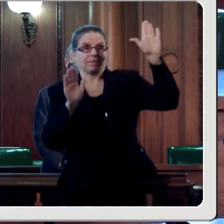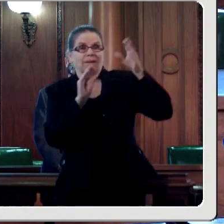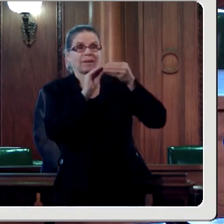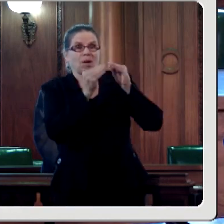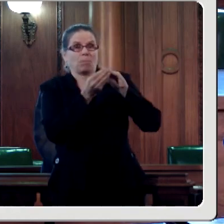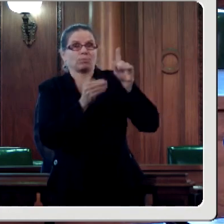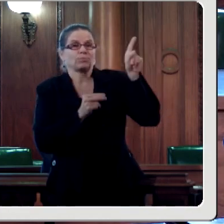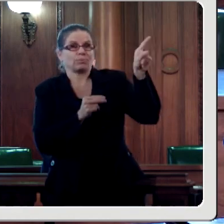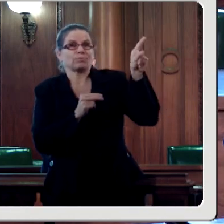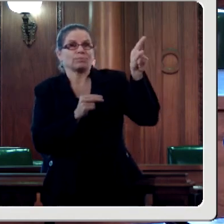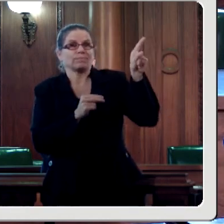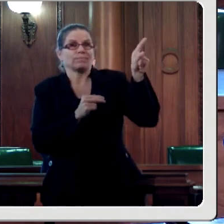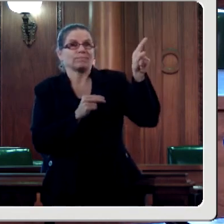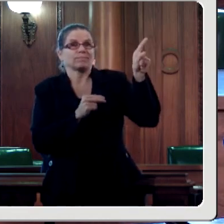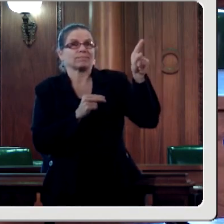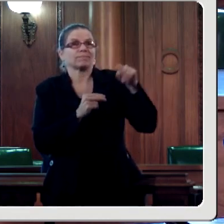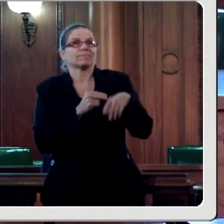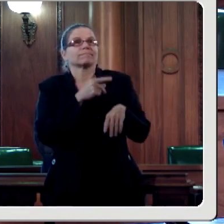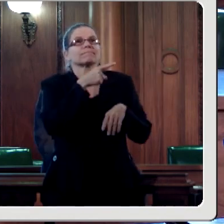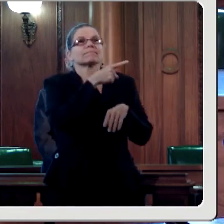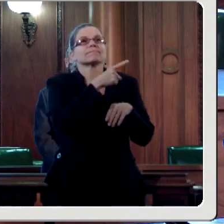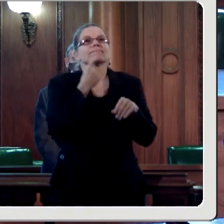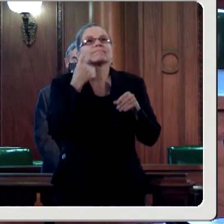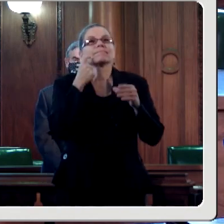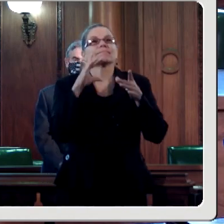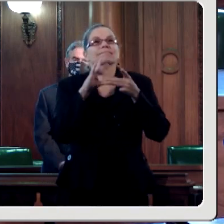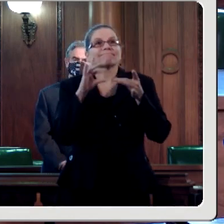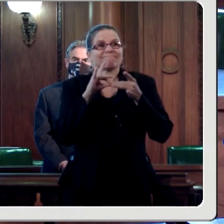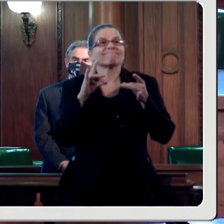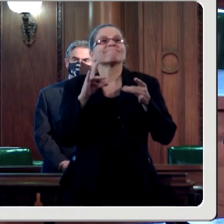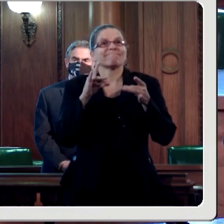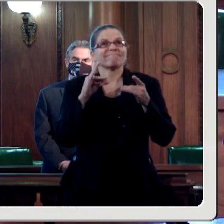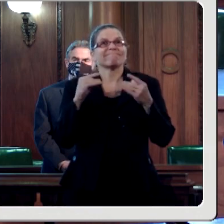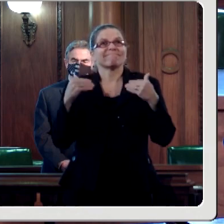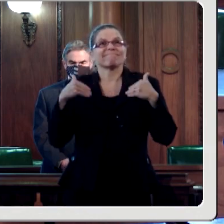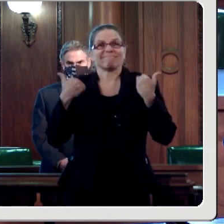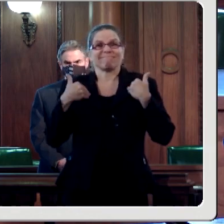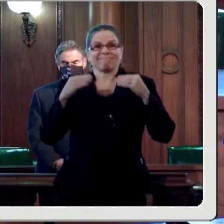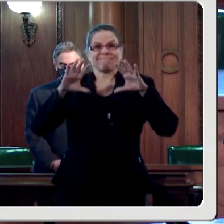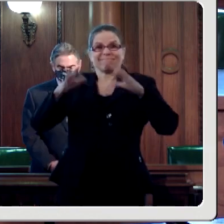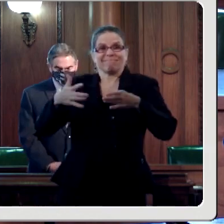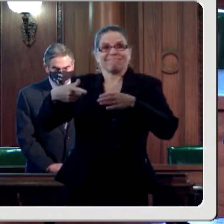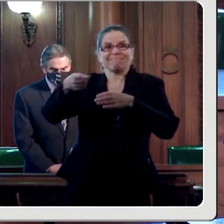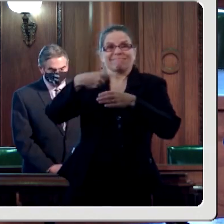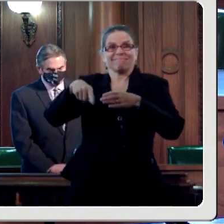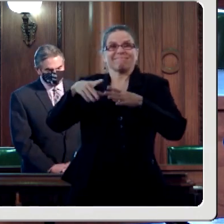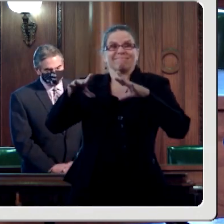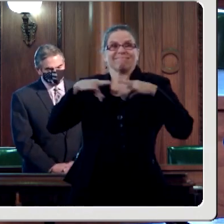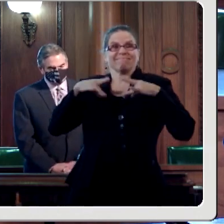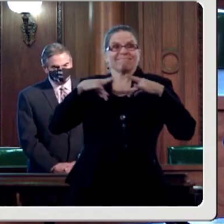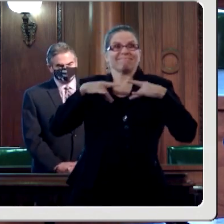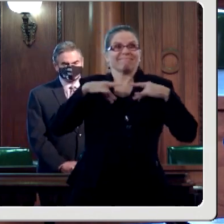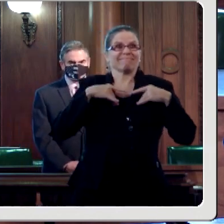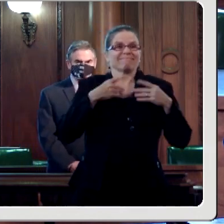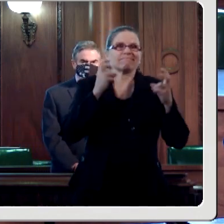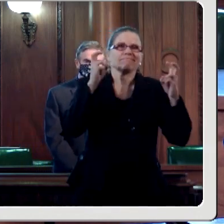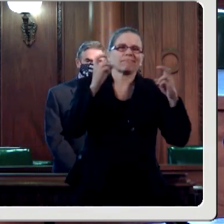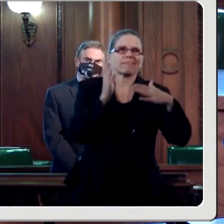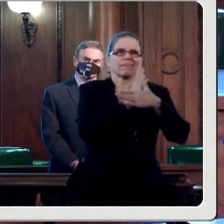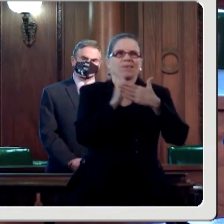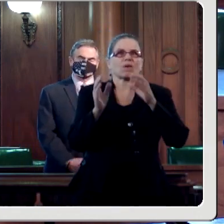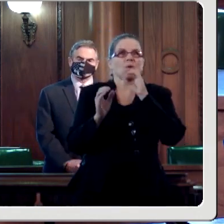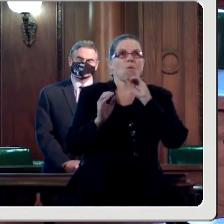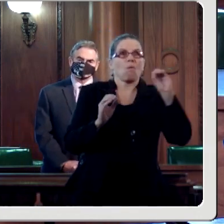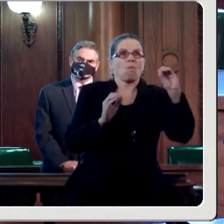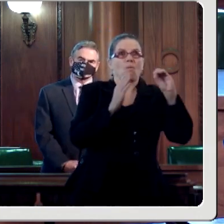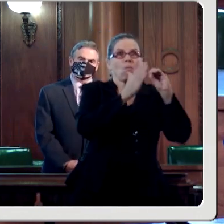an increase in people between the ages of 20 and 30 getting COVID-19. Governor Baker,